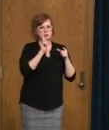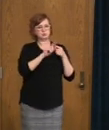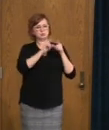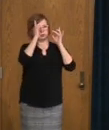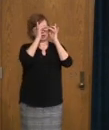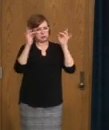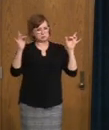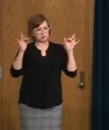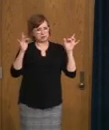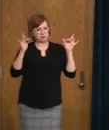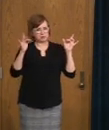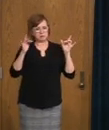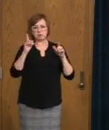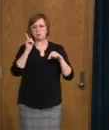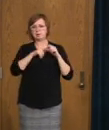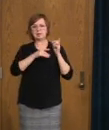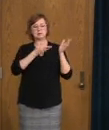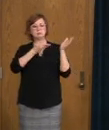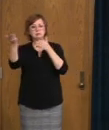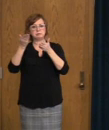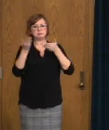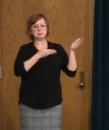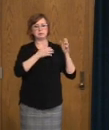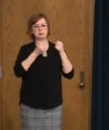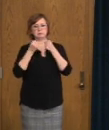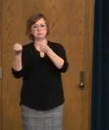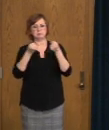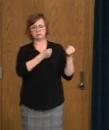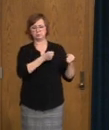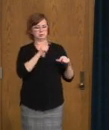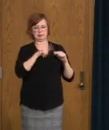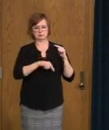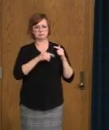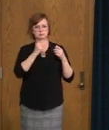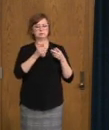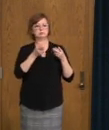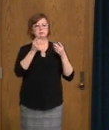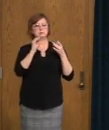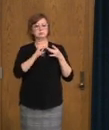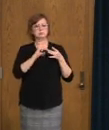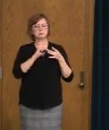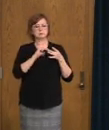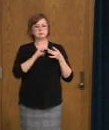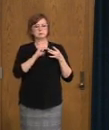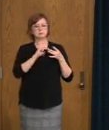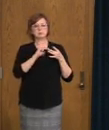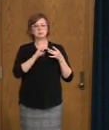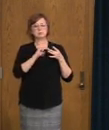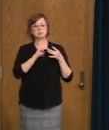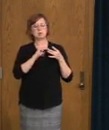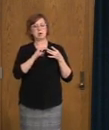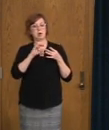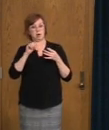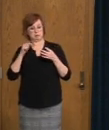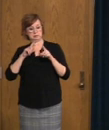moved off of that location. We do expect that other vaccines, such as